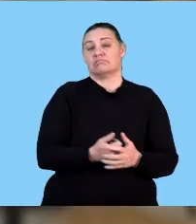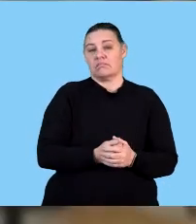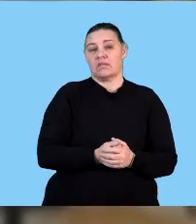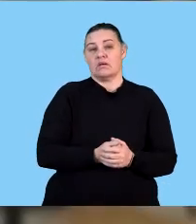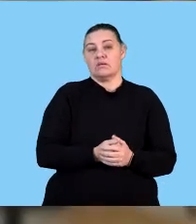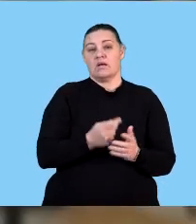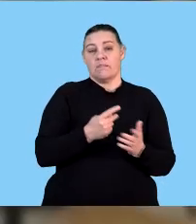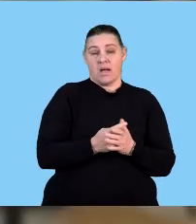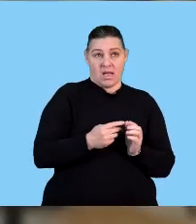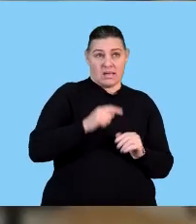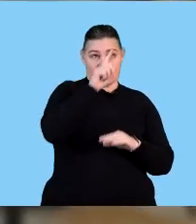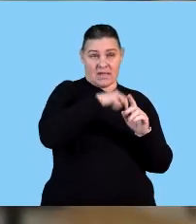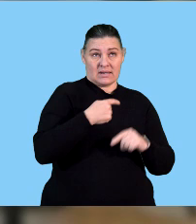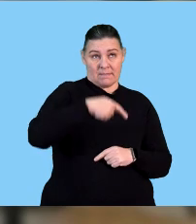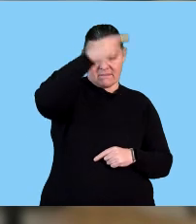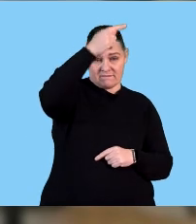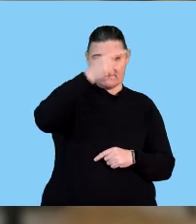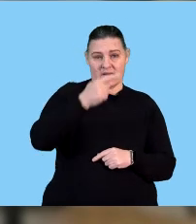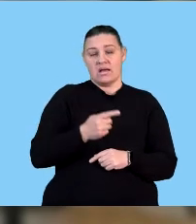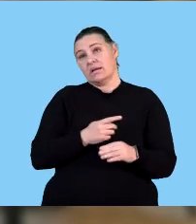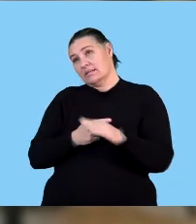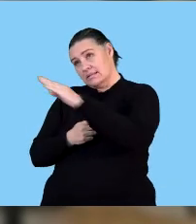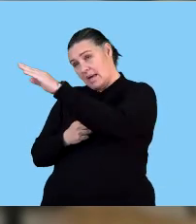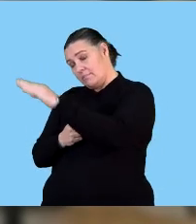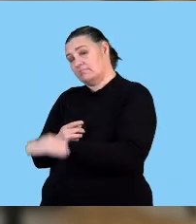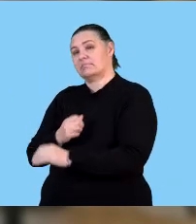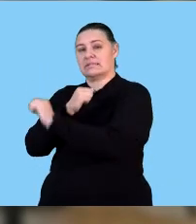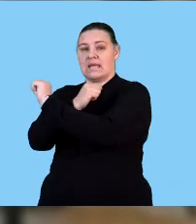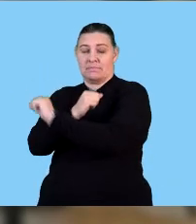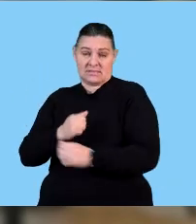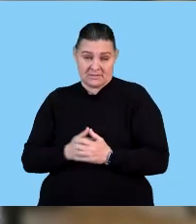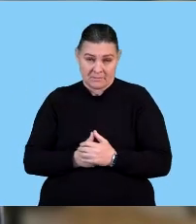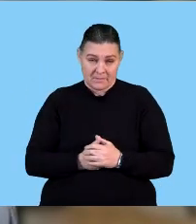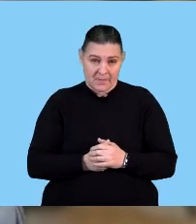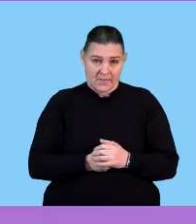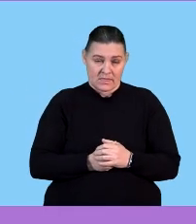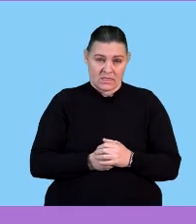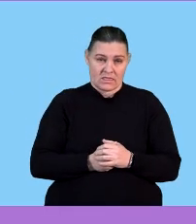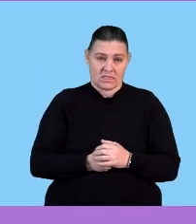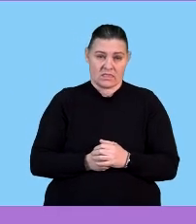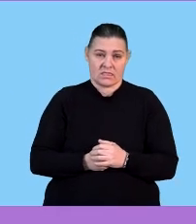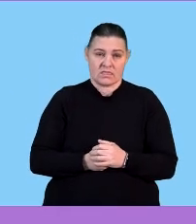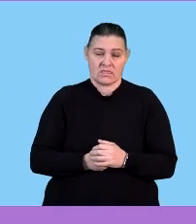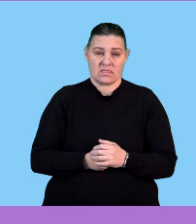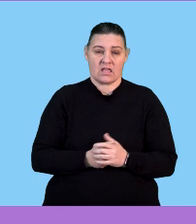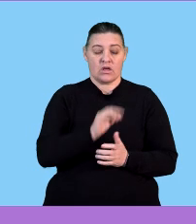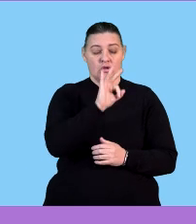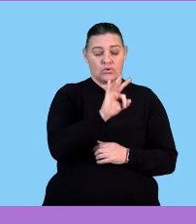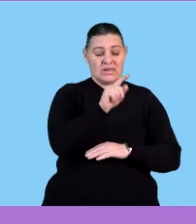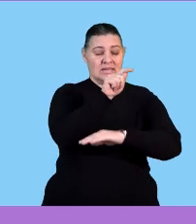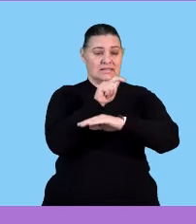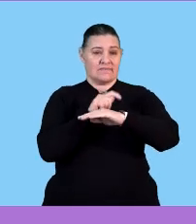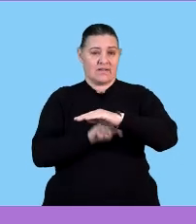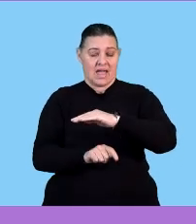doing. Divide by the number above, times by the number across. Here's how we'll write that down.